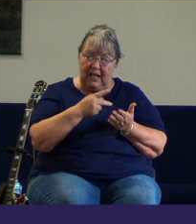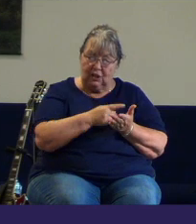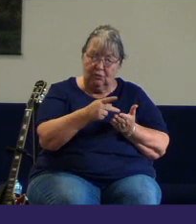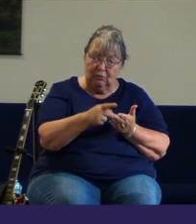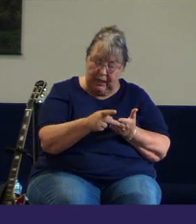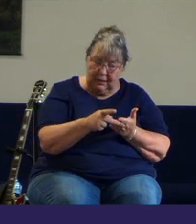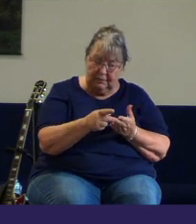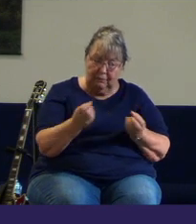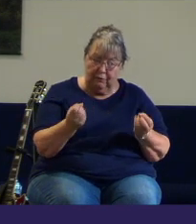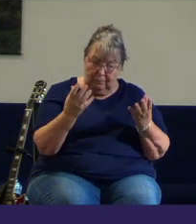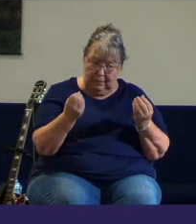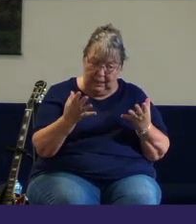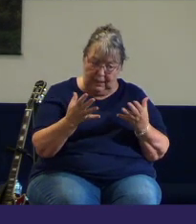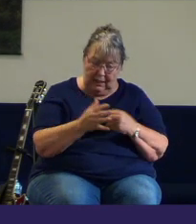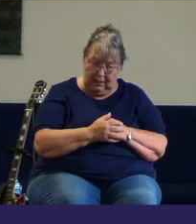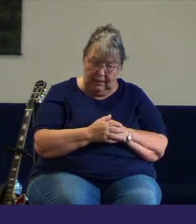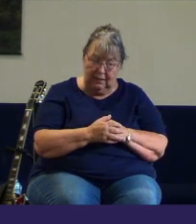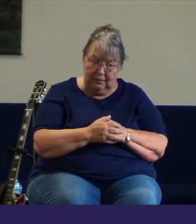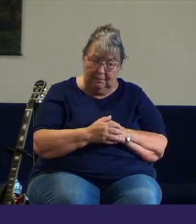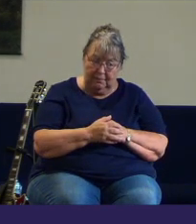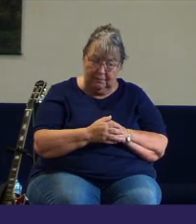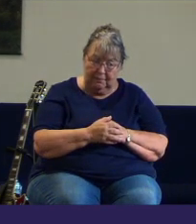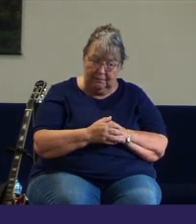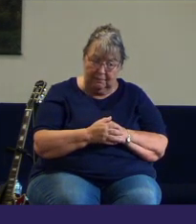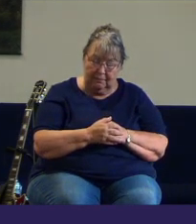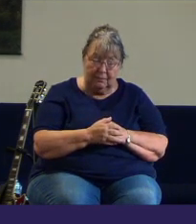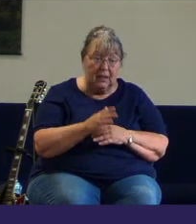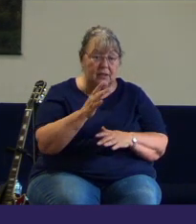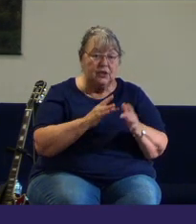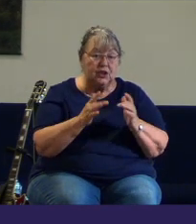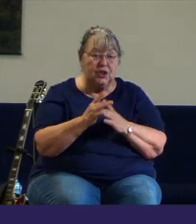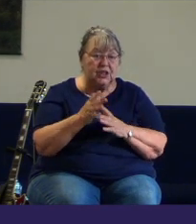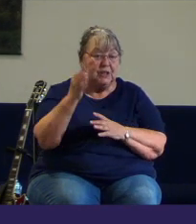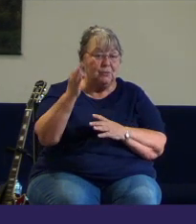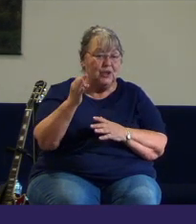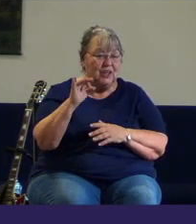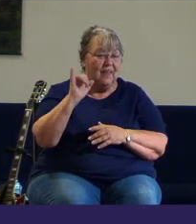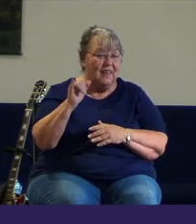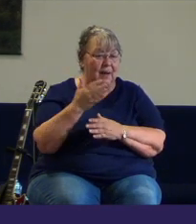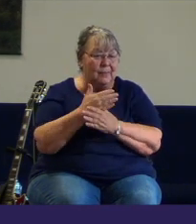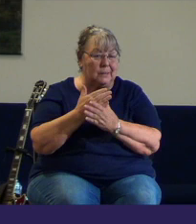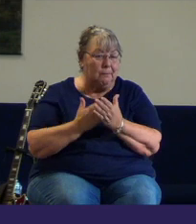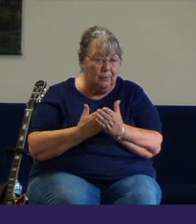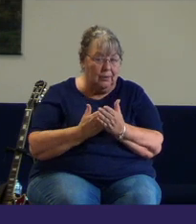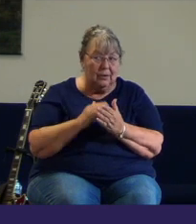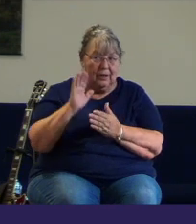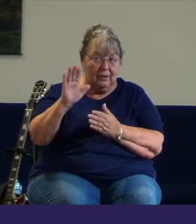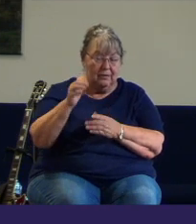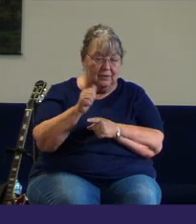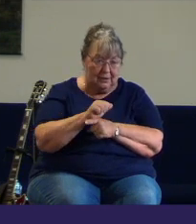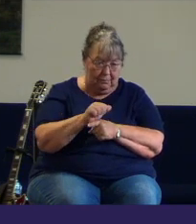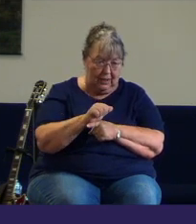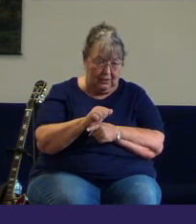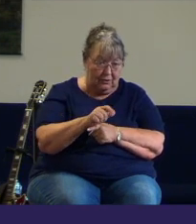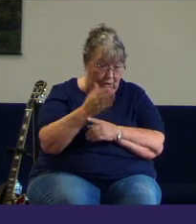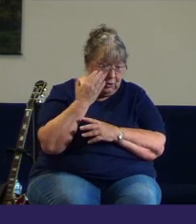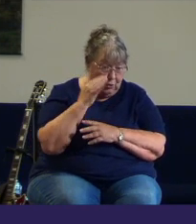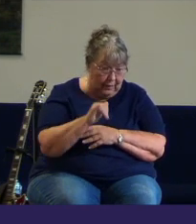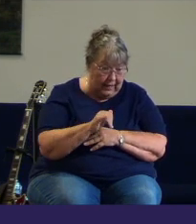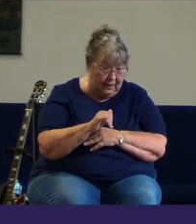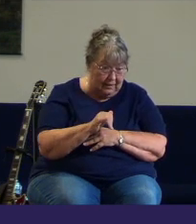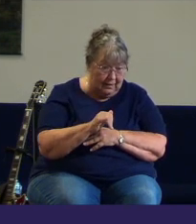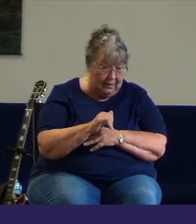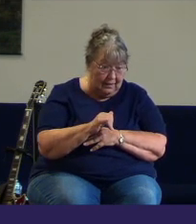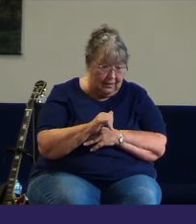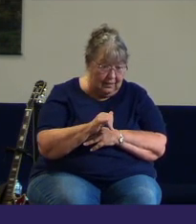practice. By the way, his preaching was part of his practice. Did you know that? That